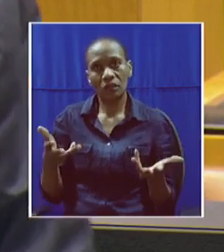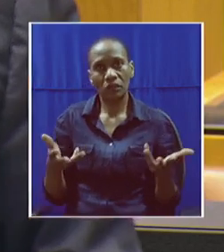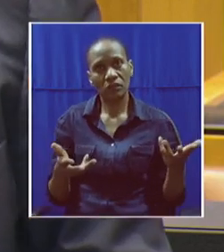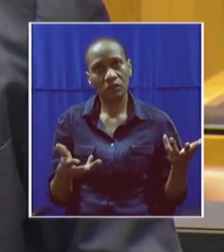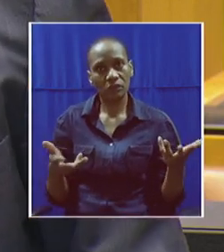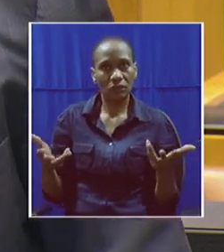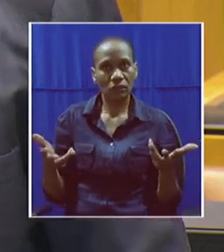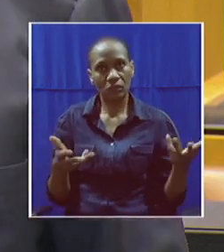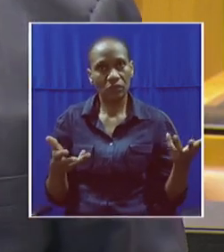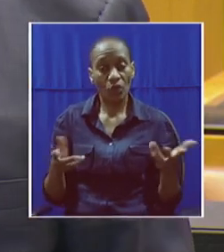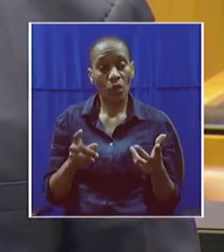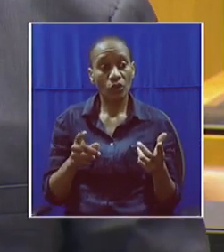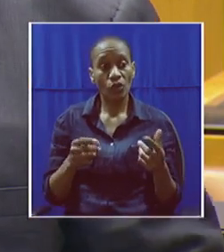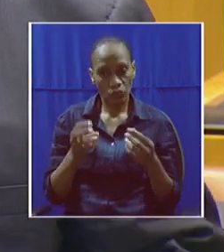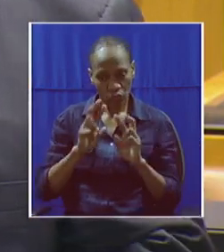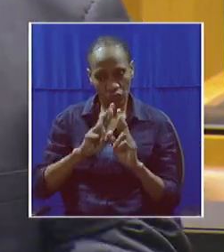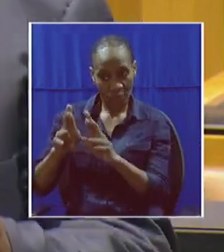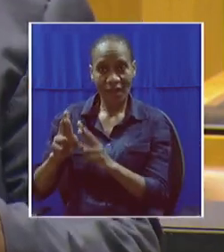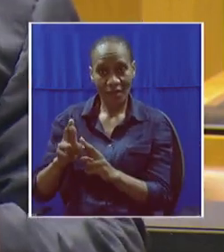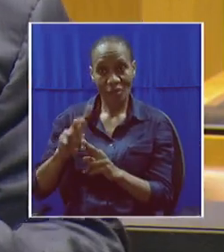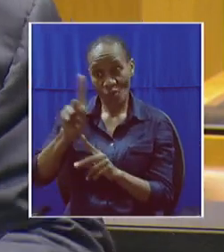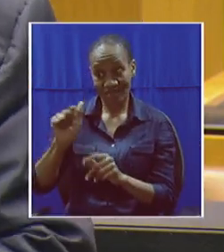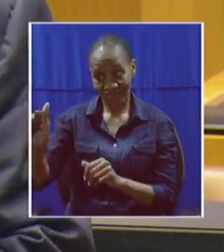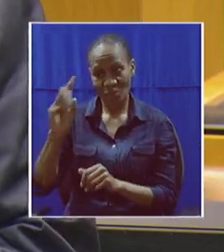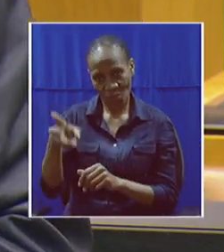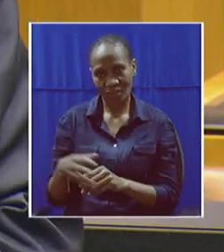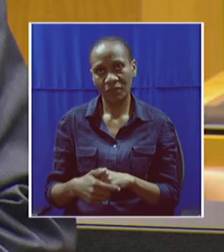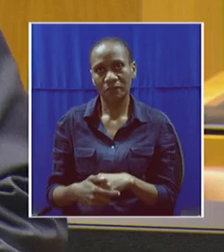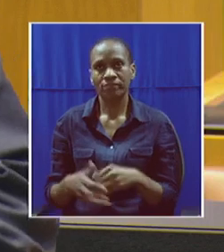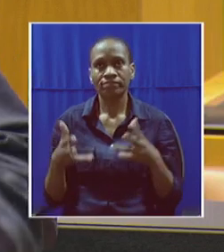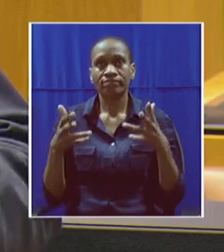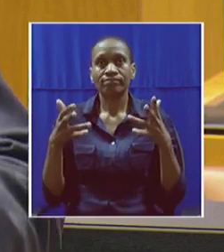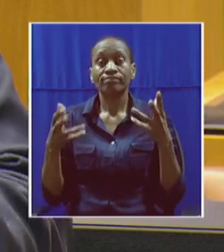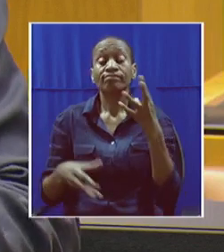the with the question um and